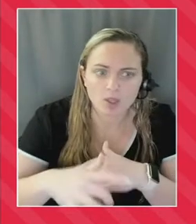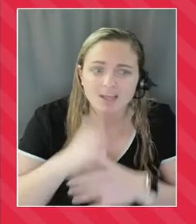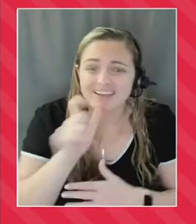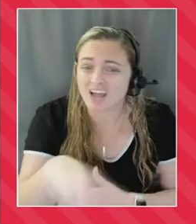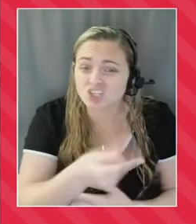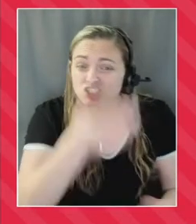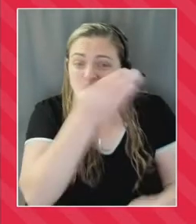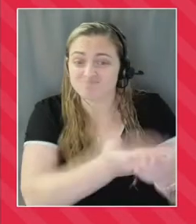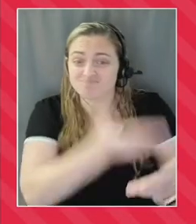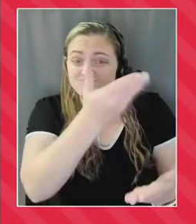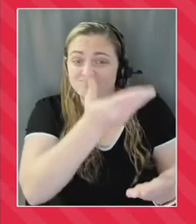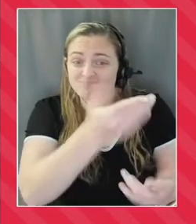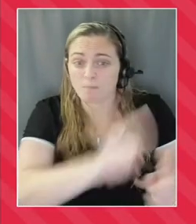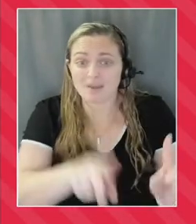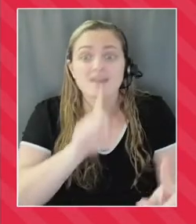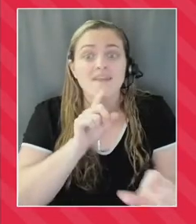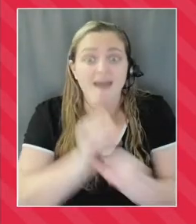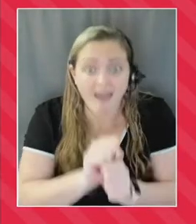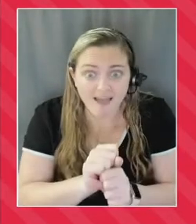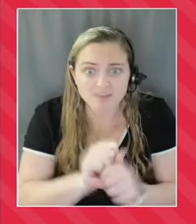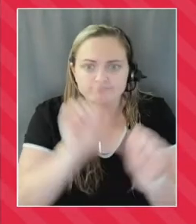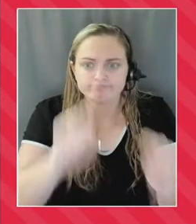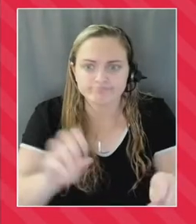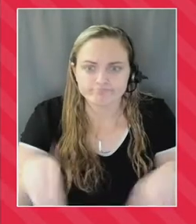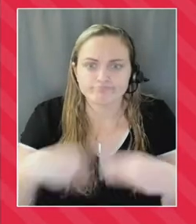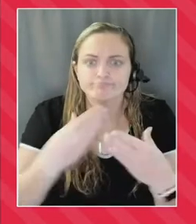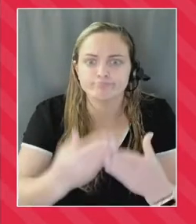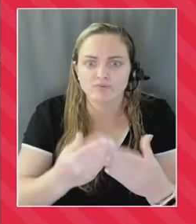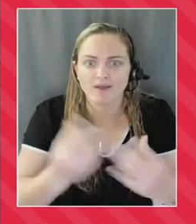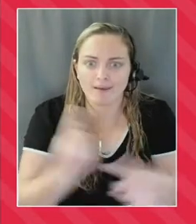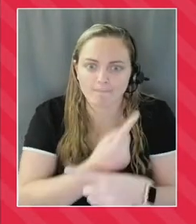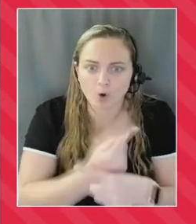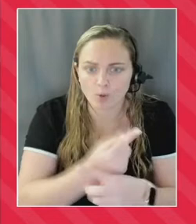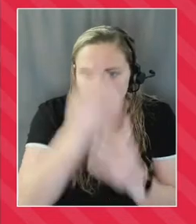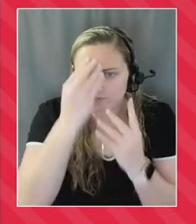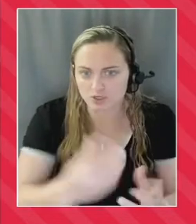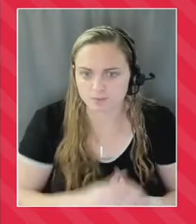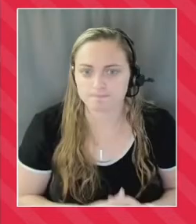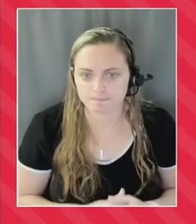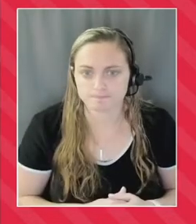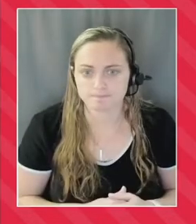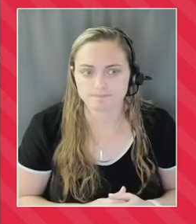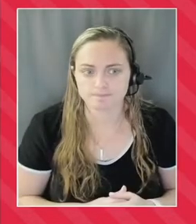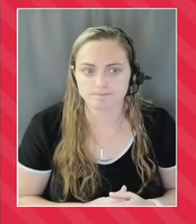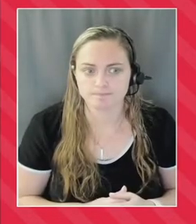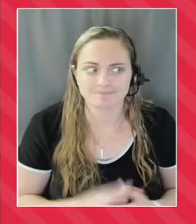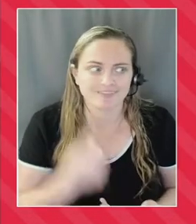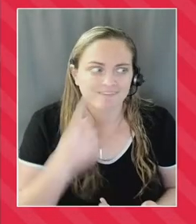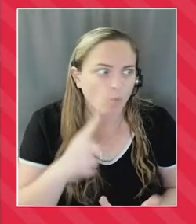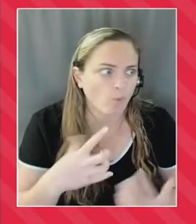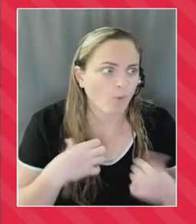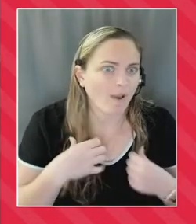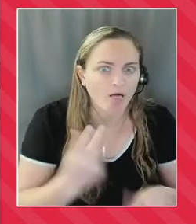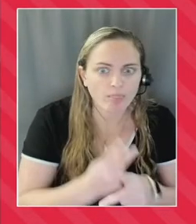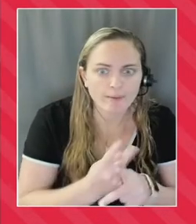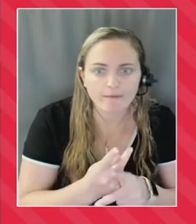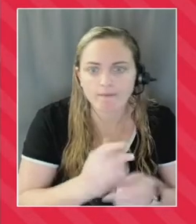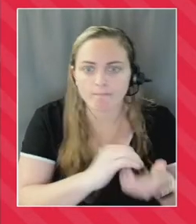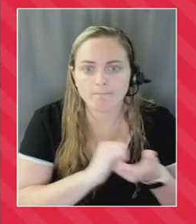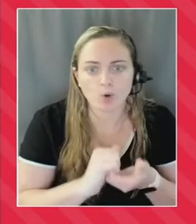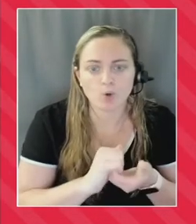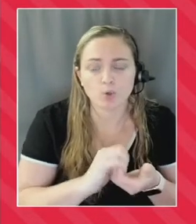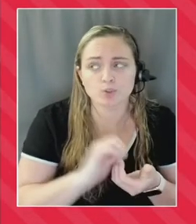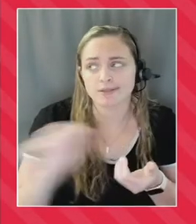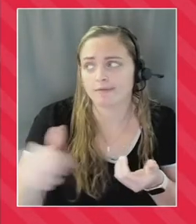not just justify, but they can actually provide the appropriate information for like healthcare partners and other partners that